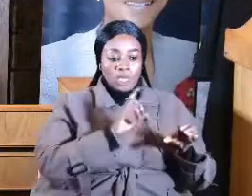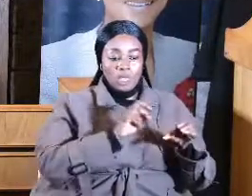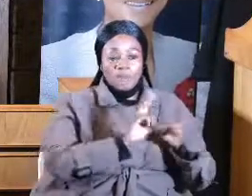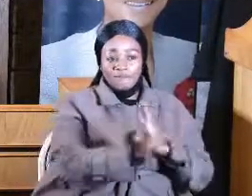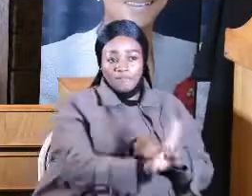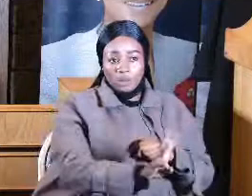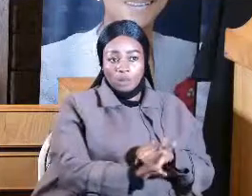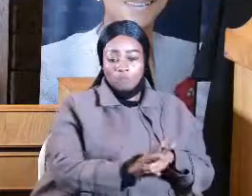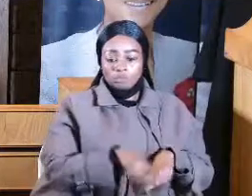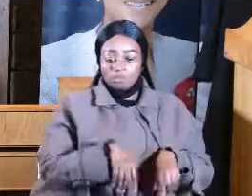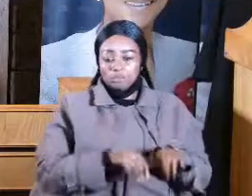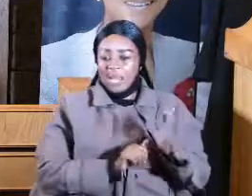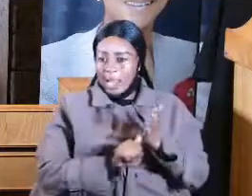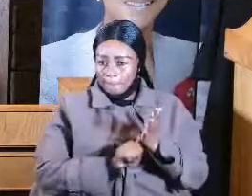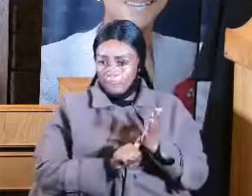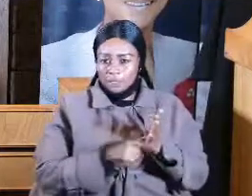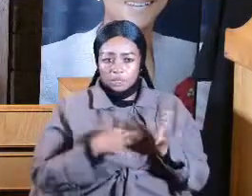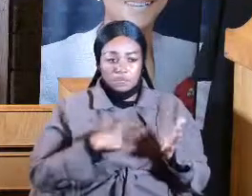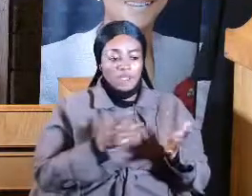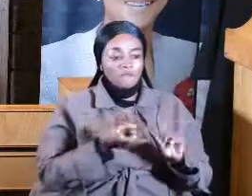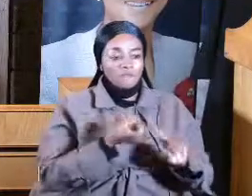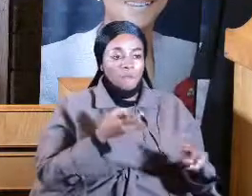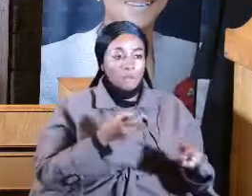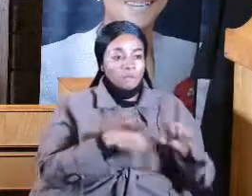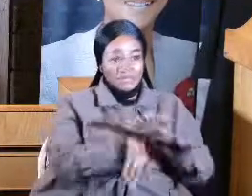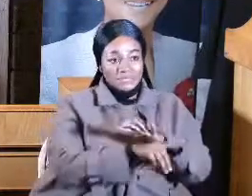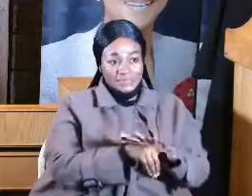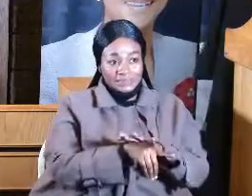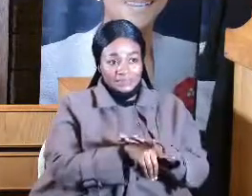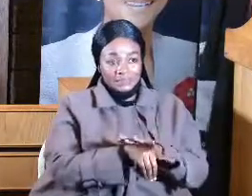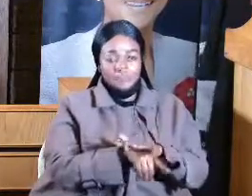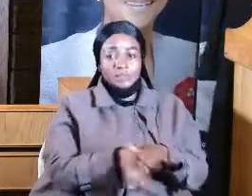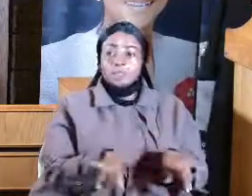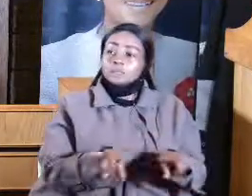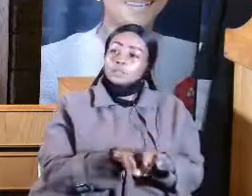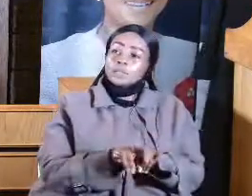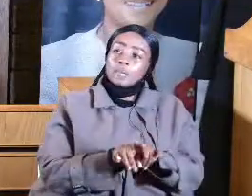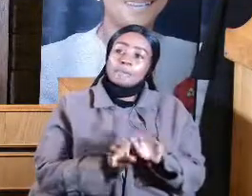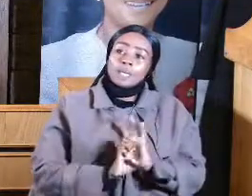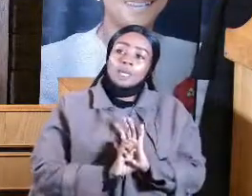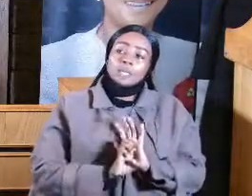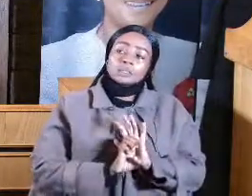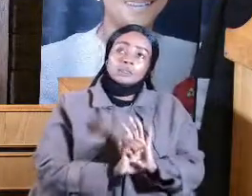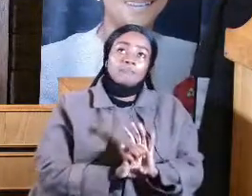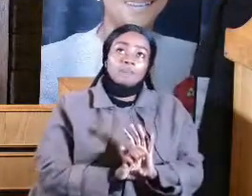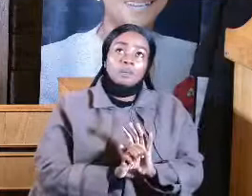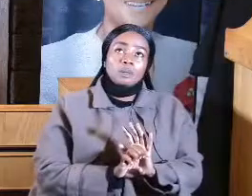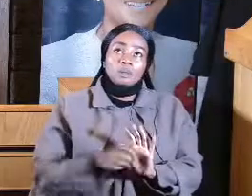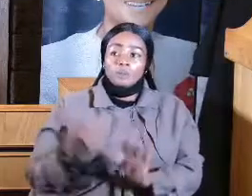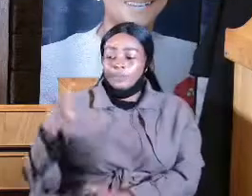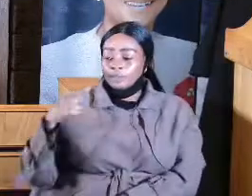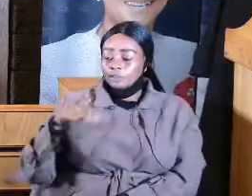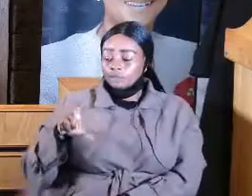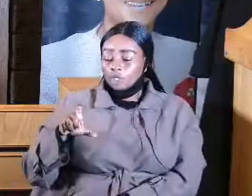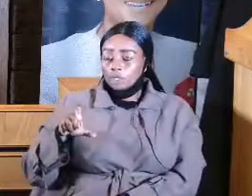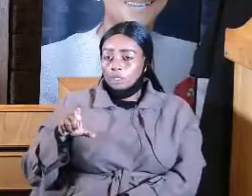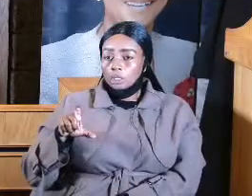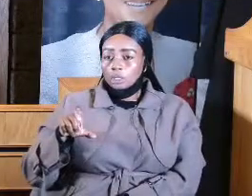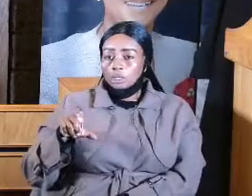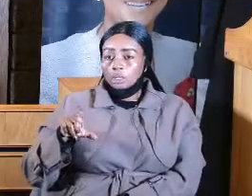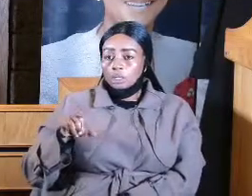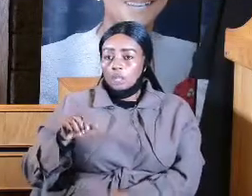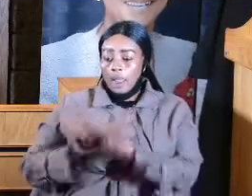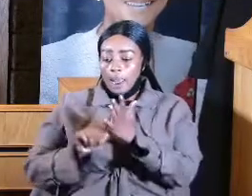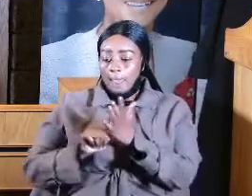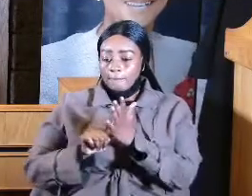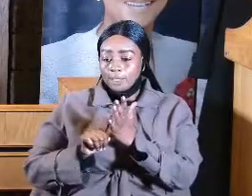of the stats, I took the stats from my district. Like for an example, when I check in terms of the stats that